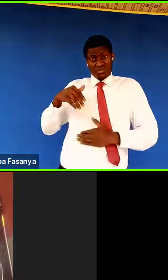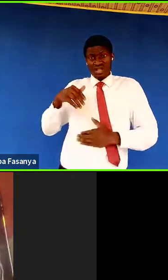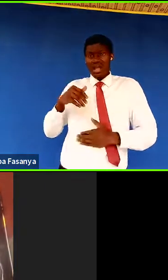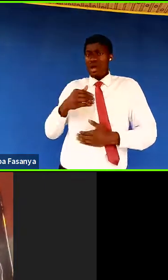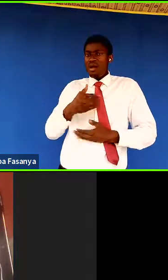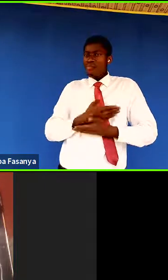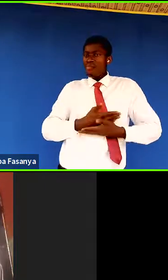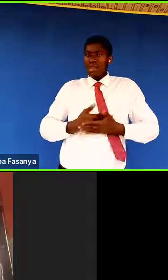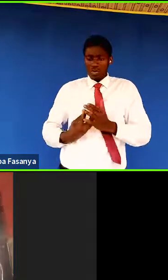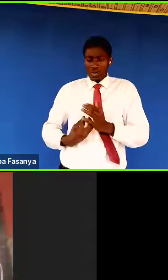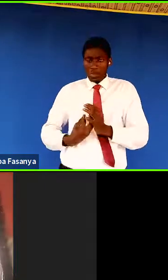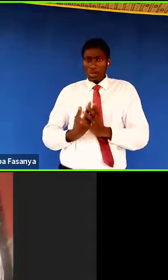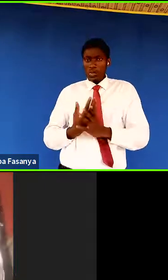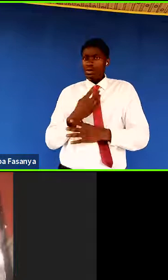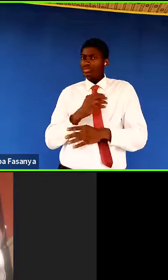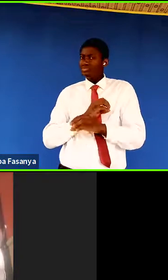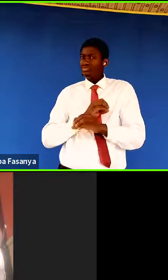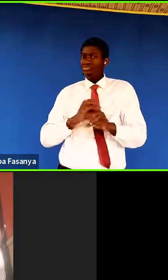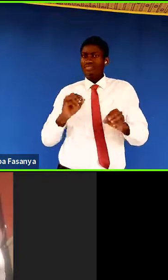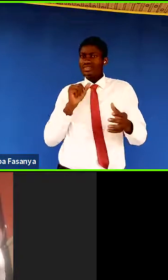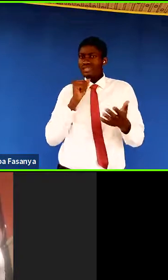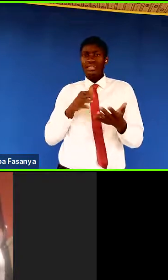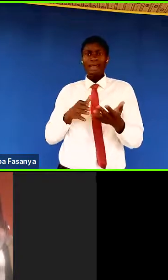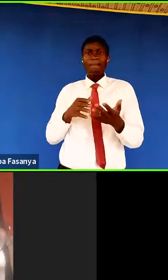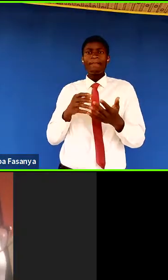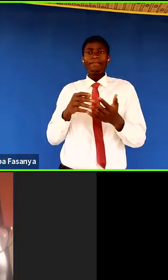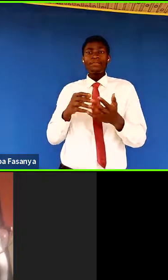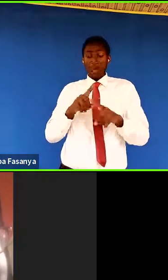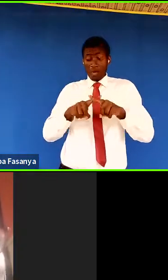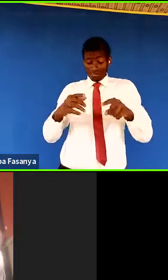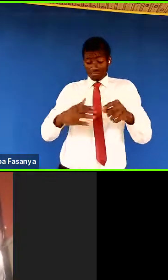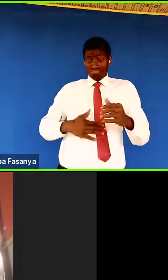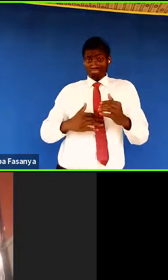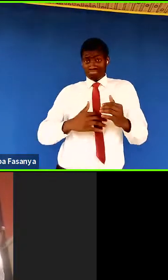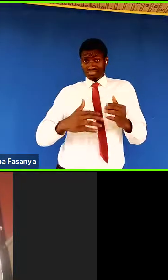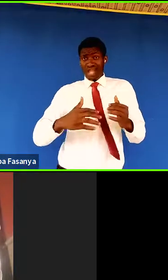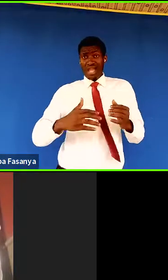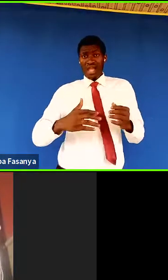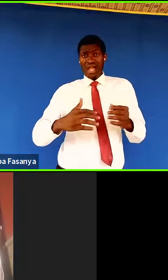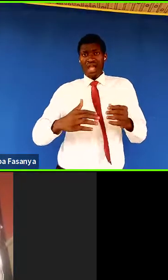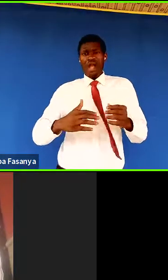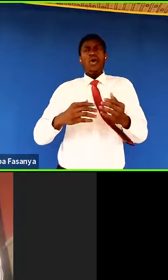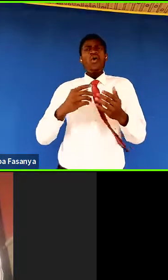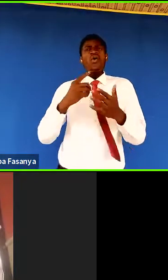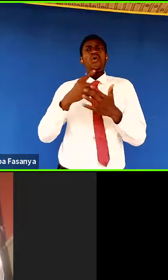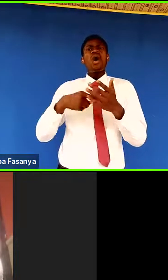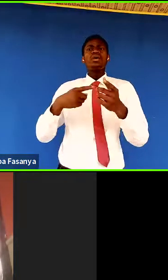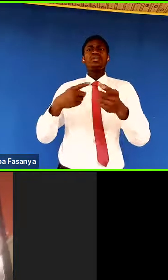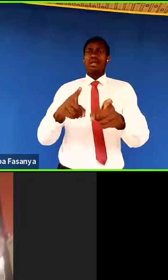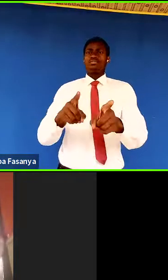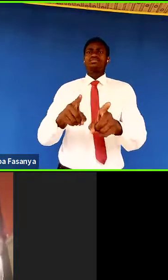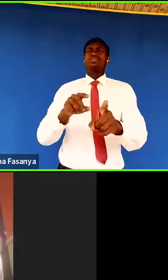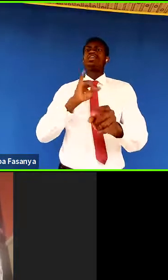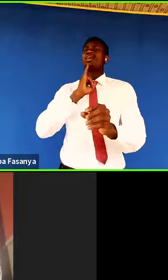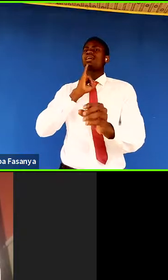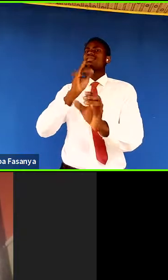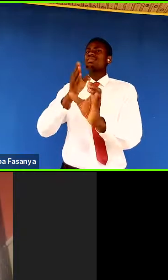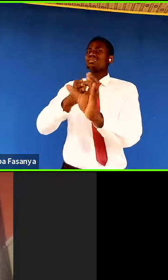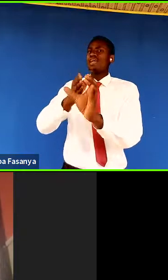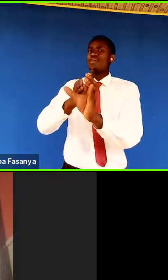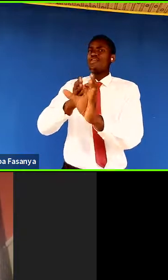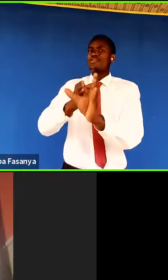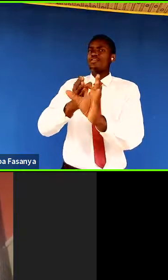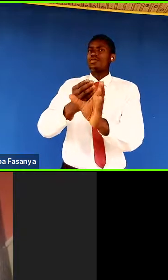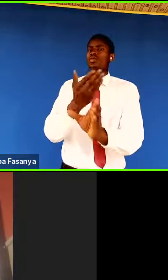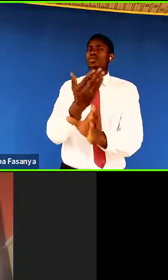Okay, so, and what usually happens is that, well, it's more of a psychological thing. Okay, and it tends